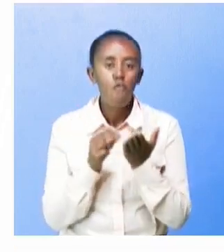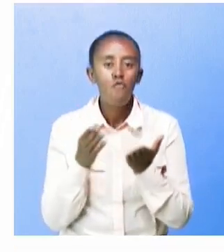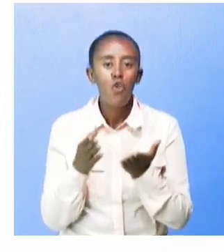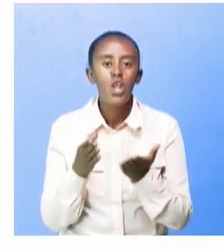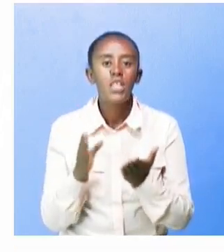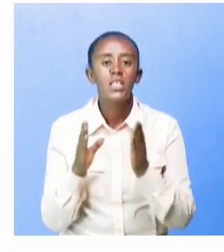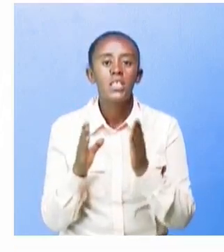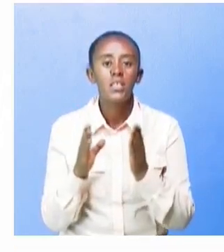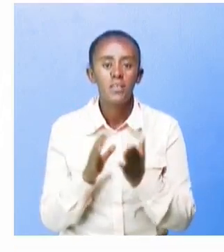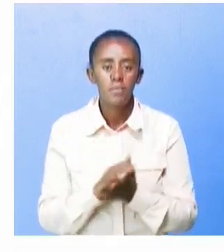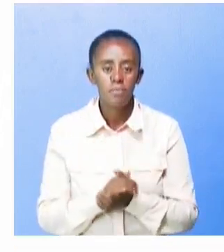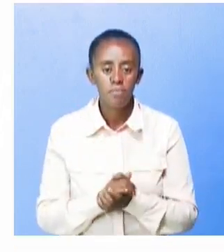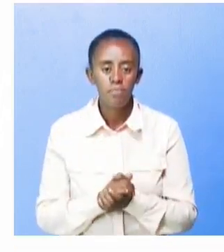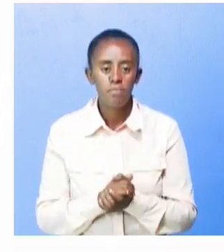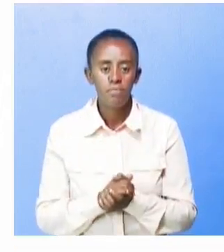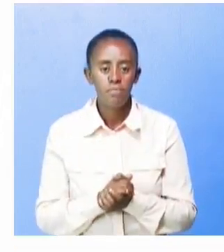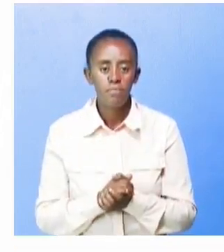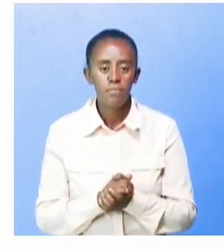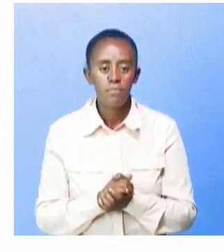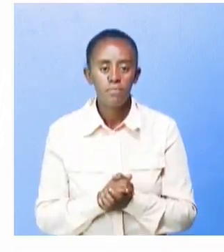volunteer.